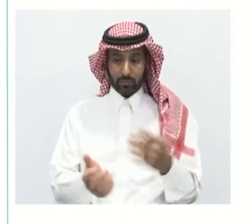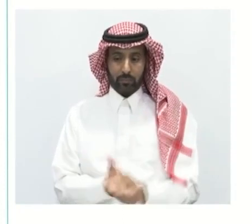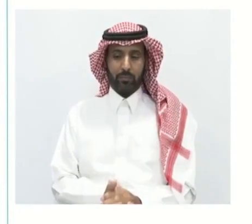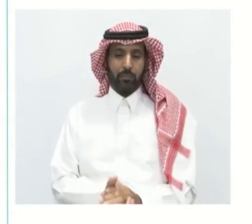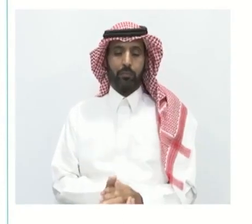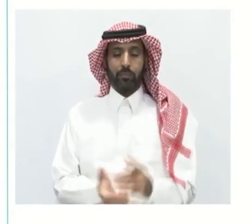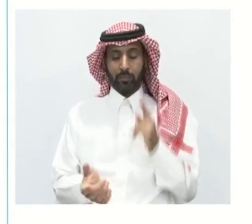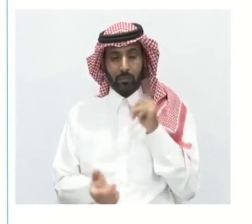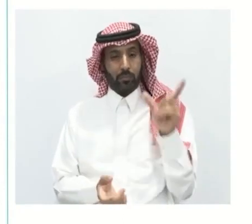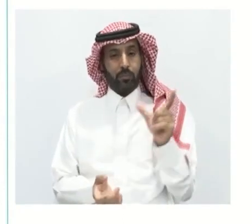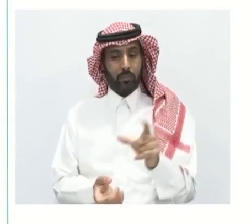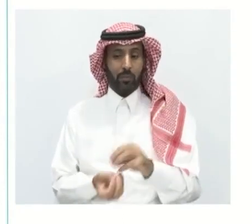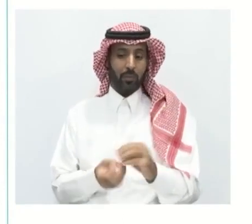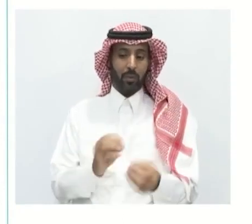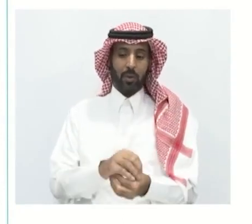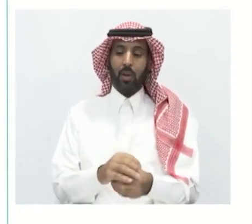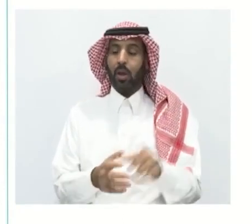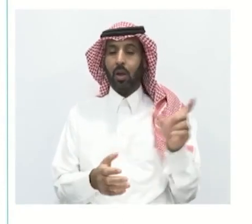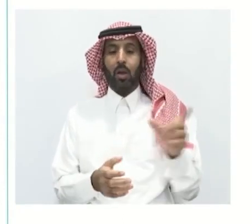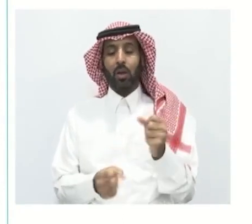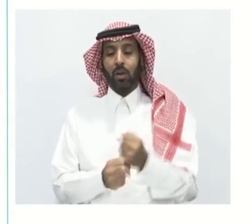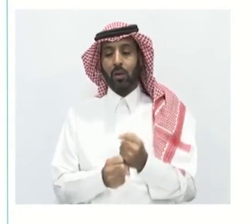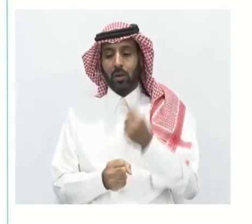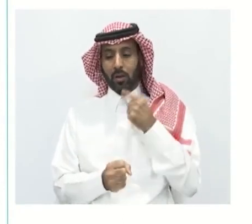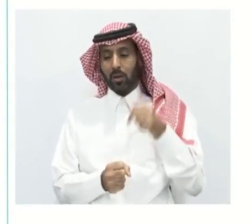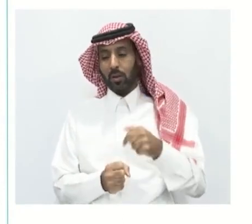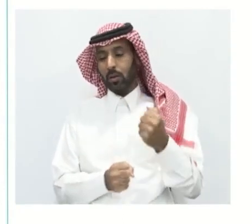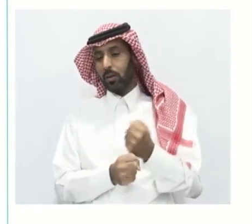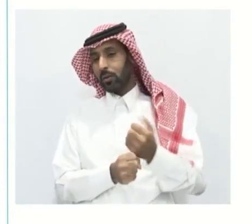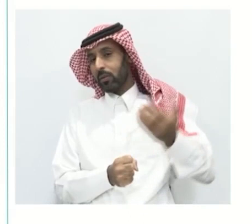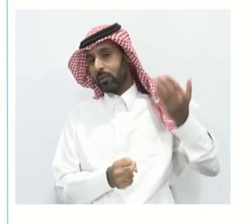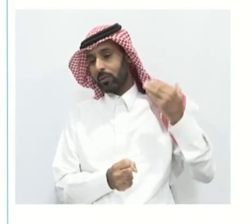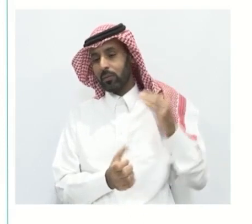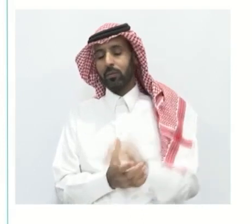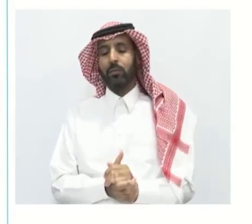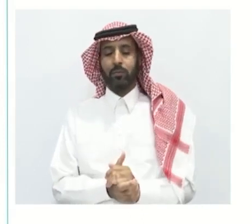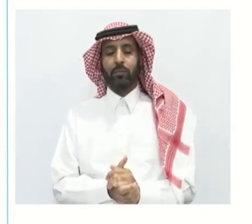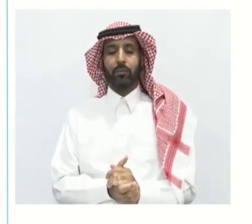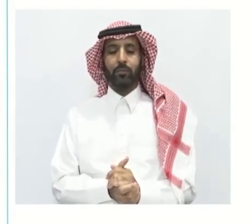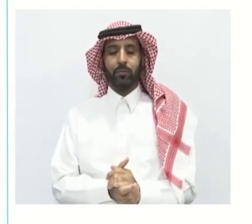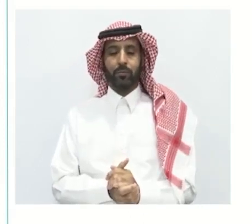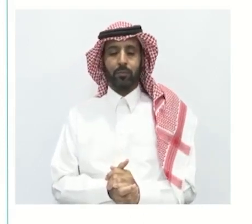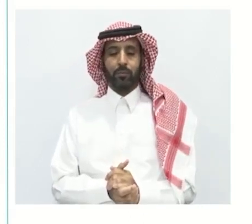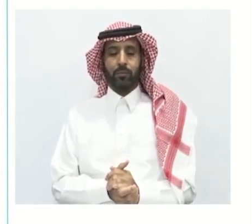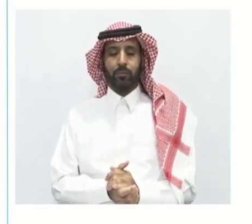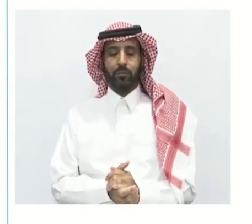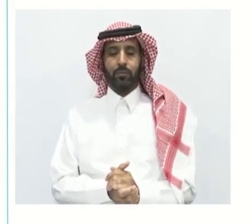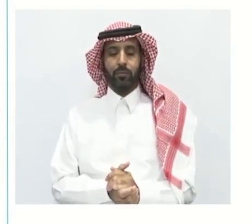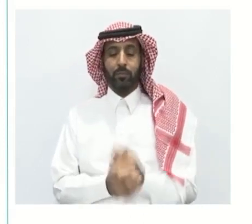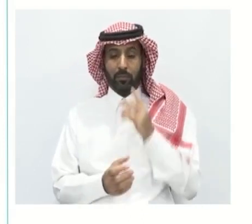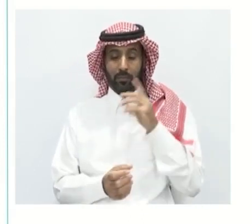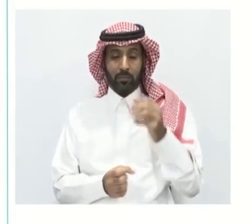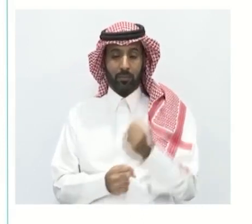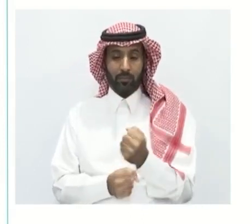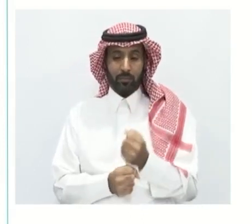to rephrase a present simple sentence into a past simple tense. Use the correct